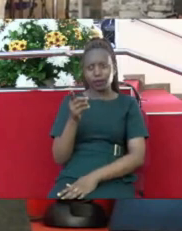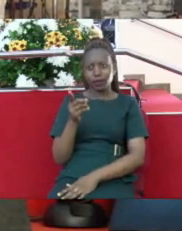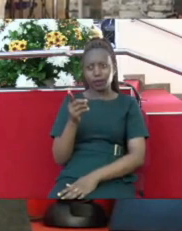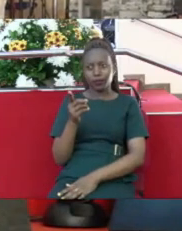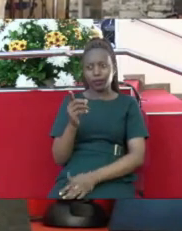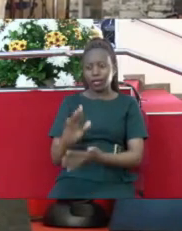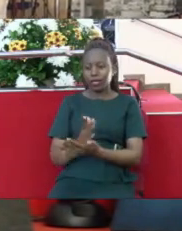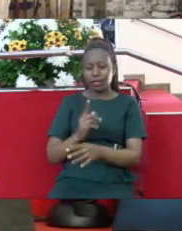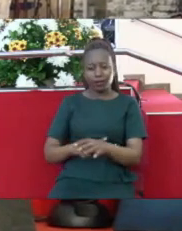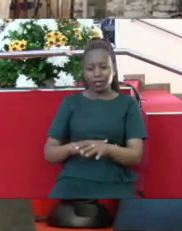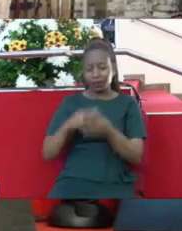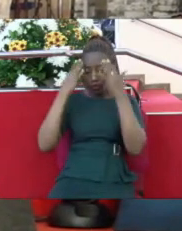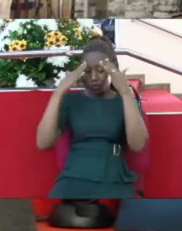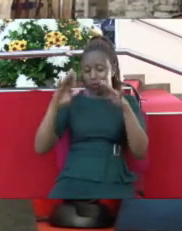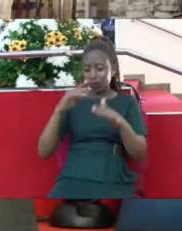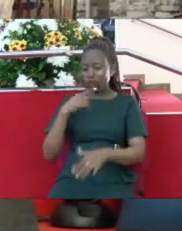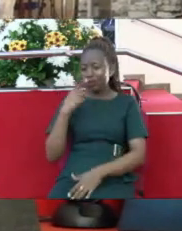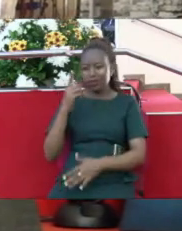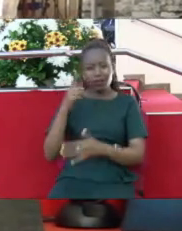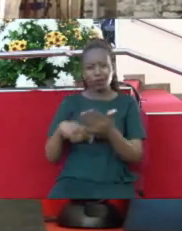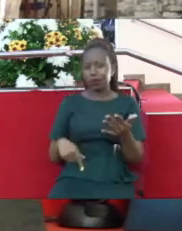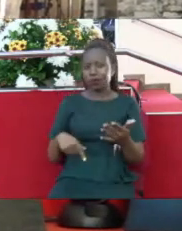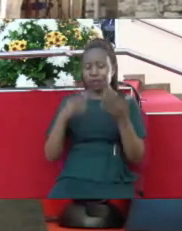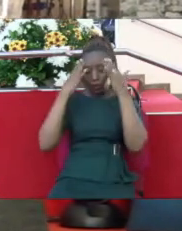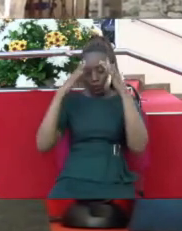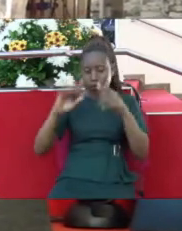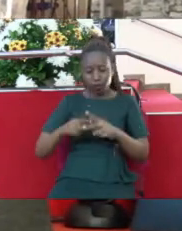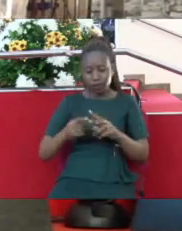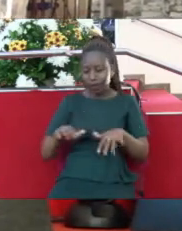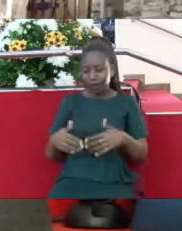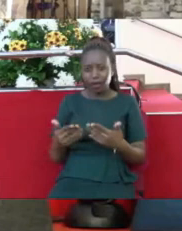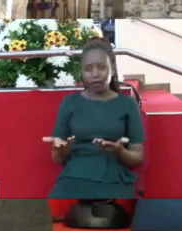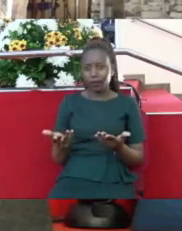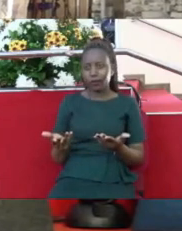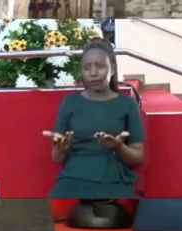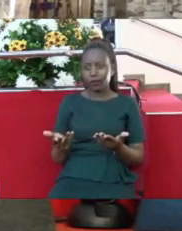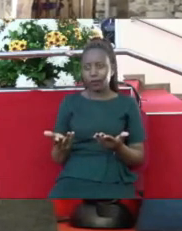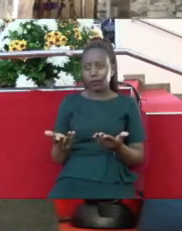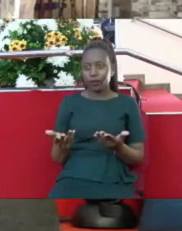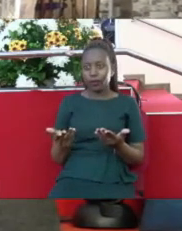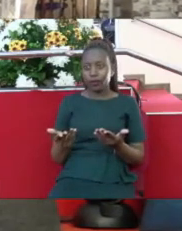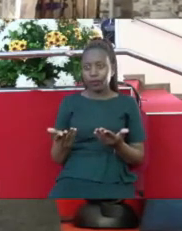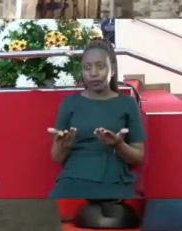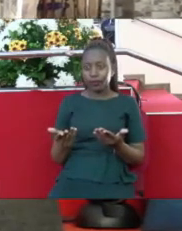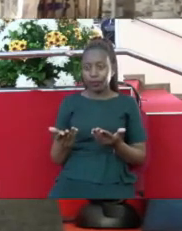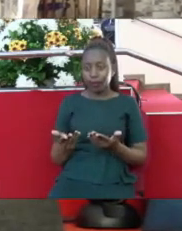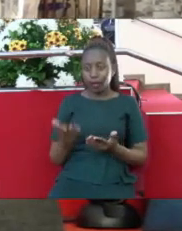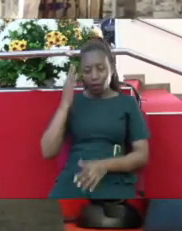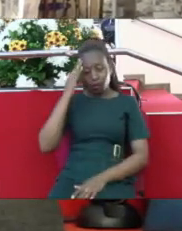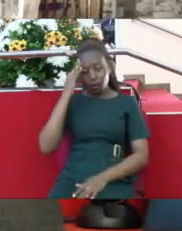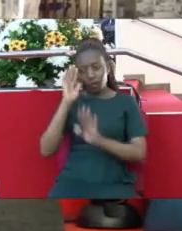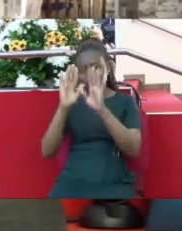we don't know what to say. Wakati mwingine hujui mwambie nini. We don't know how to start. Hatujui tuanze vipi. We know we need to witness. Tunajua kwamba tunastahili kushuhudia. And as